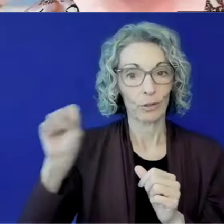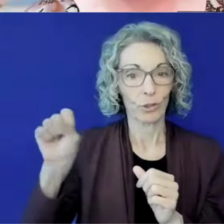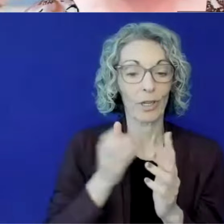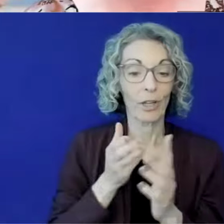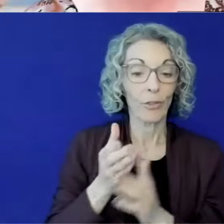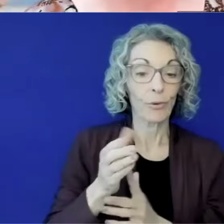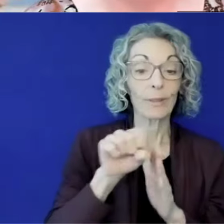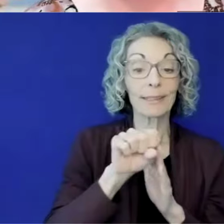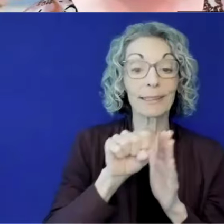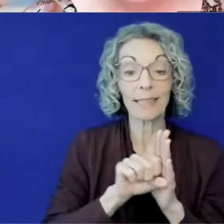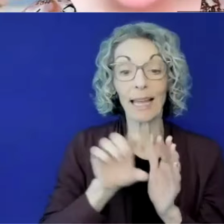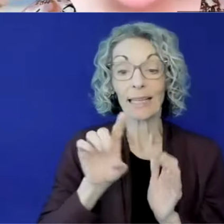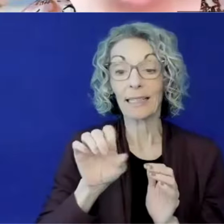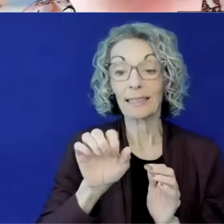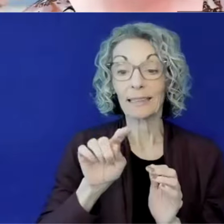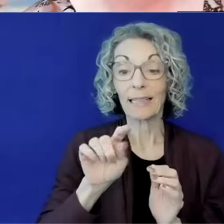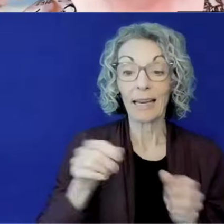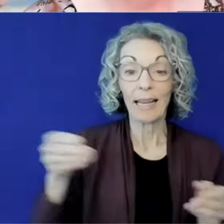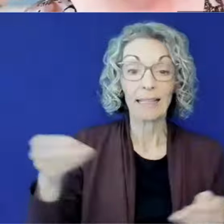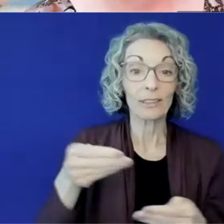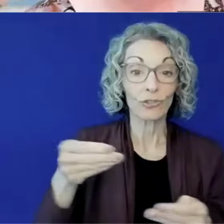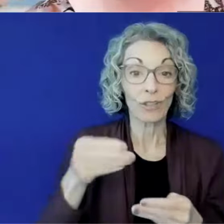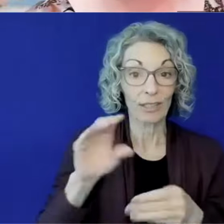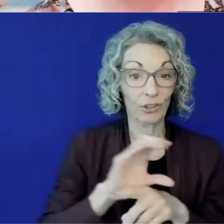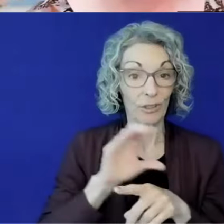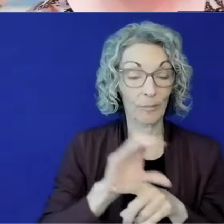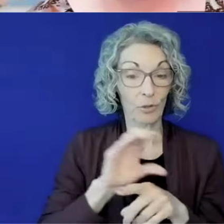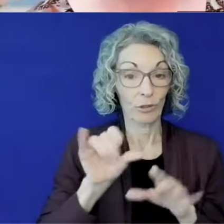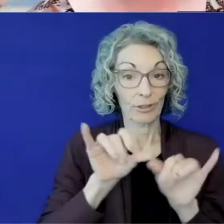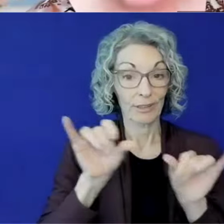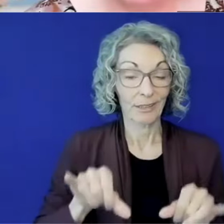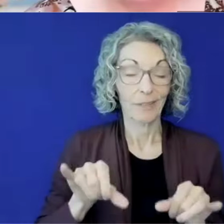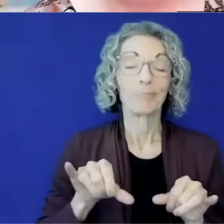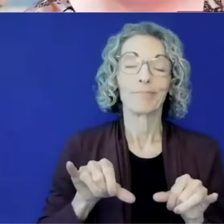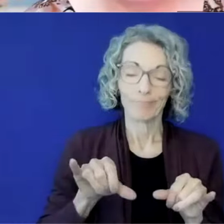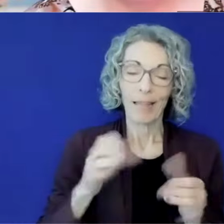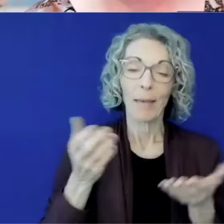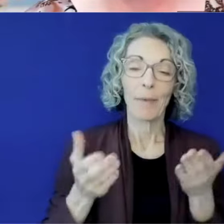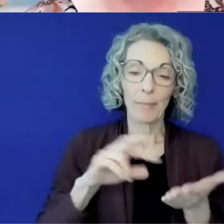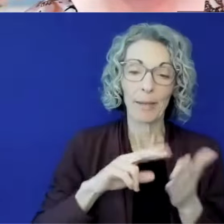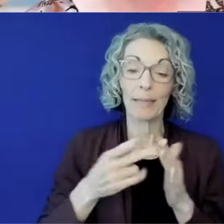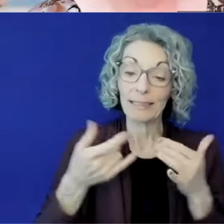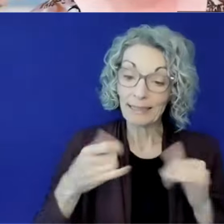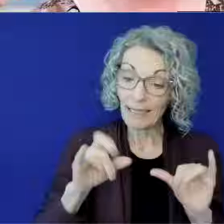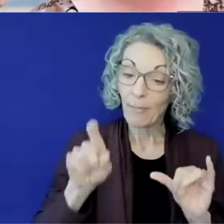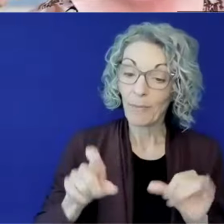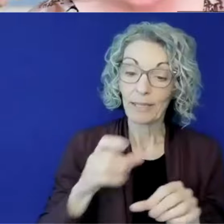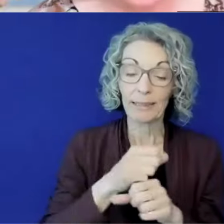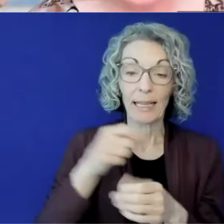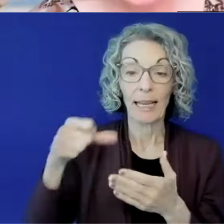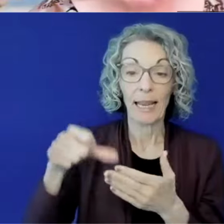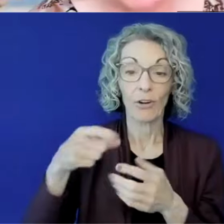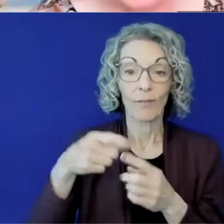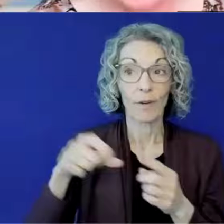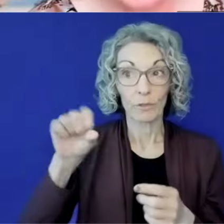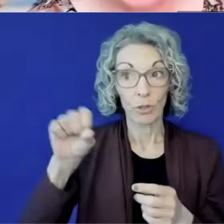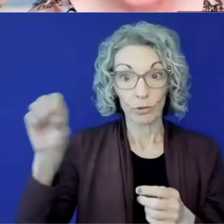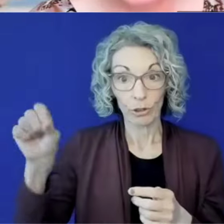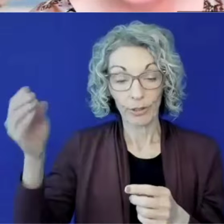data exchange computer system. And so you might still have to get a letter from Social Security and take it to your